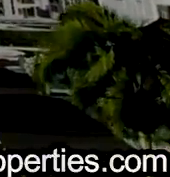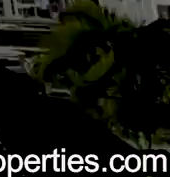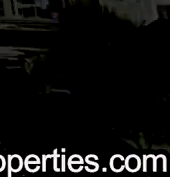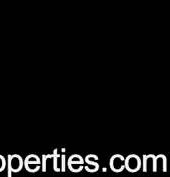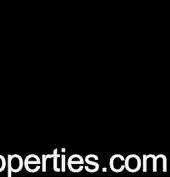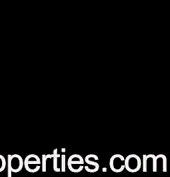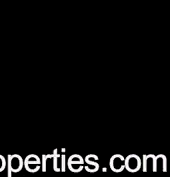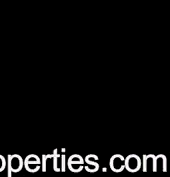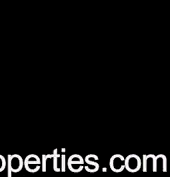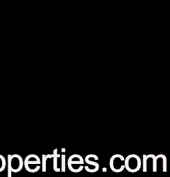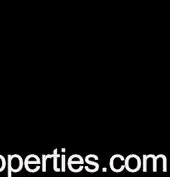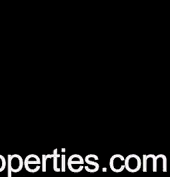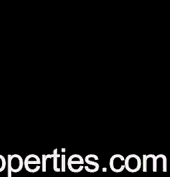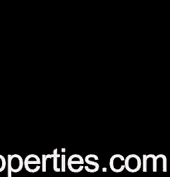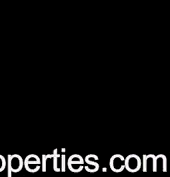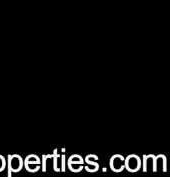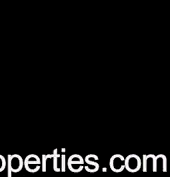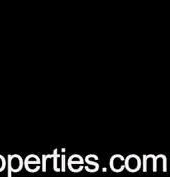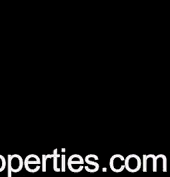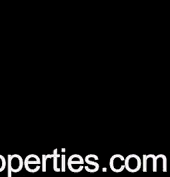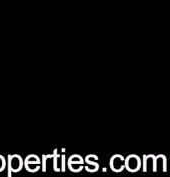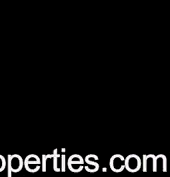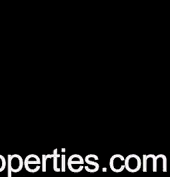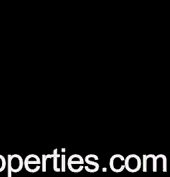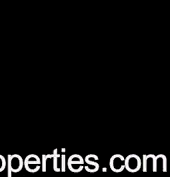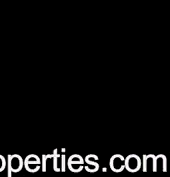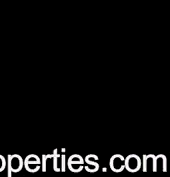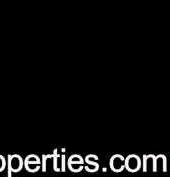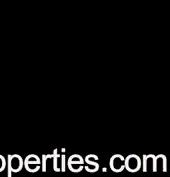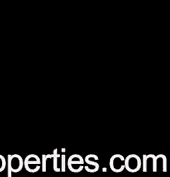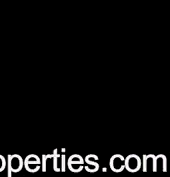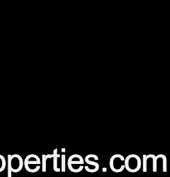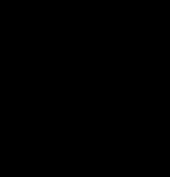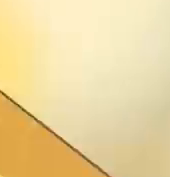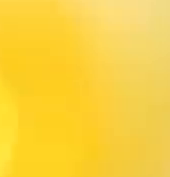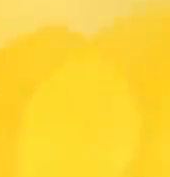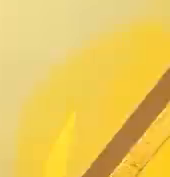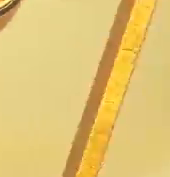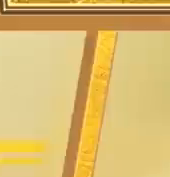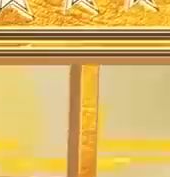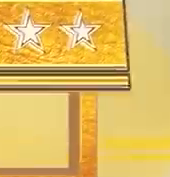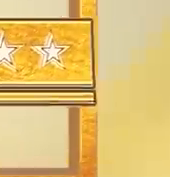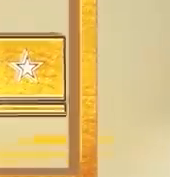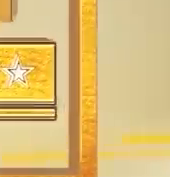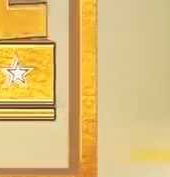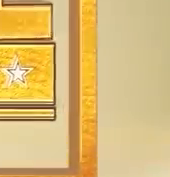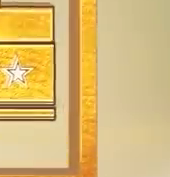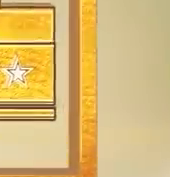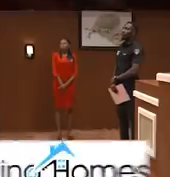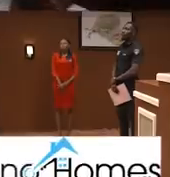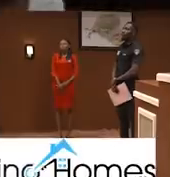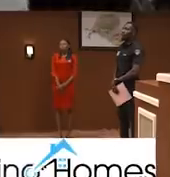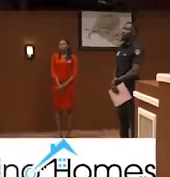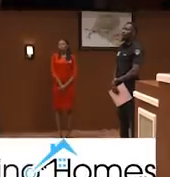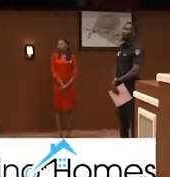Call us today on these numbers. Pozzino Homes and Gardens, your choice today. Continuing,